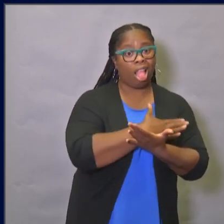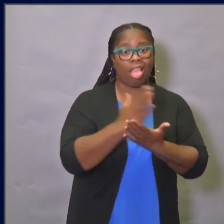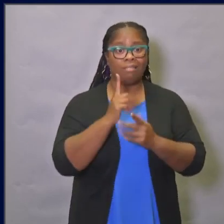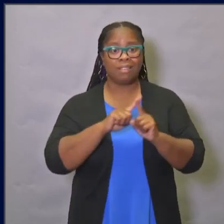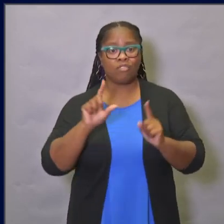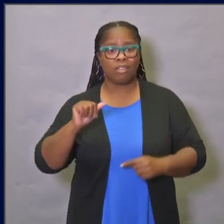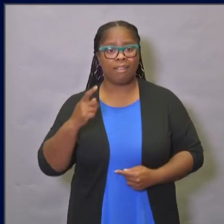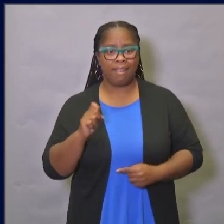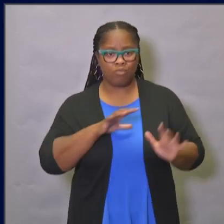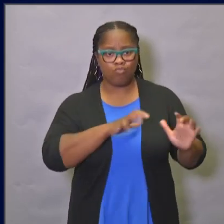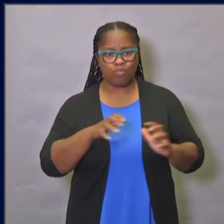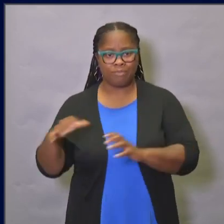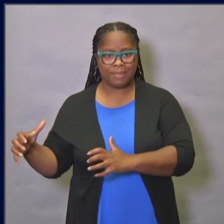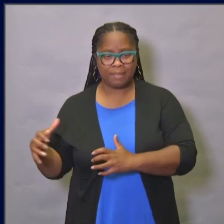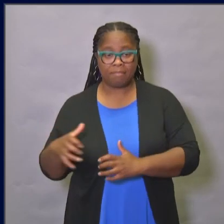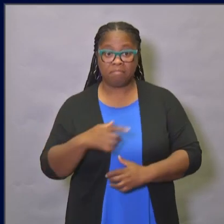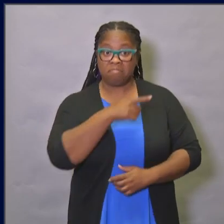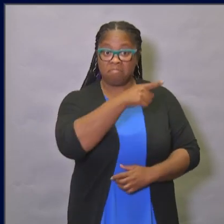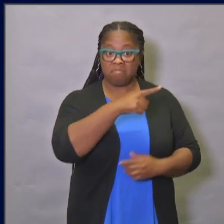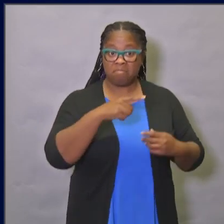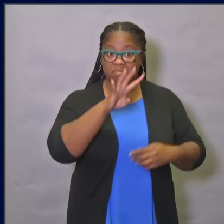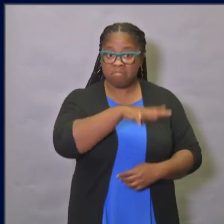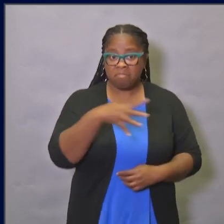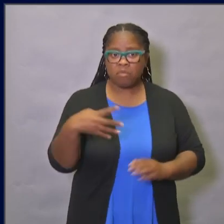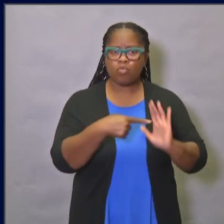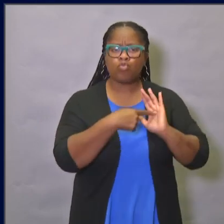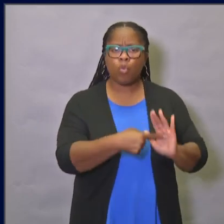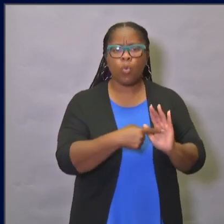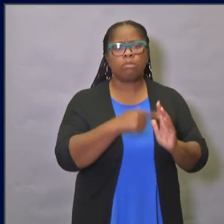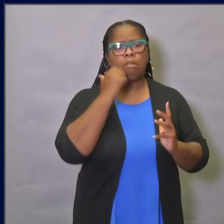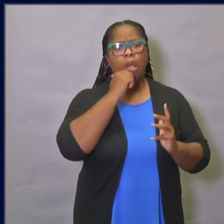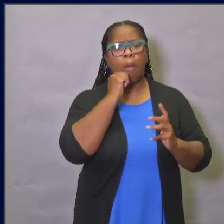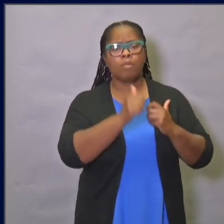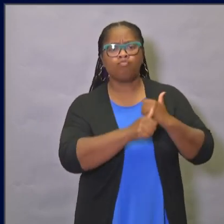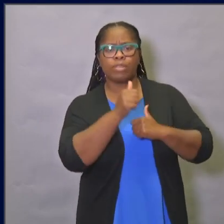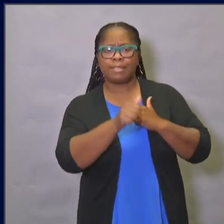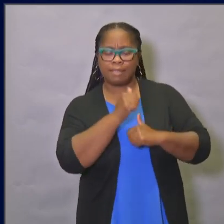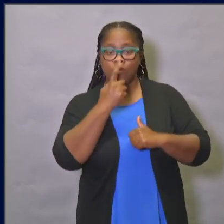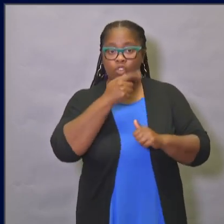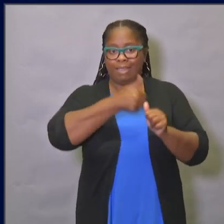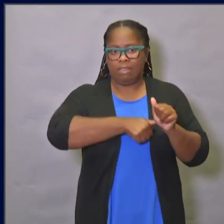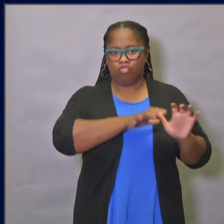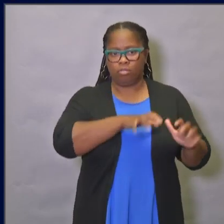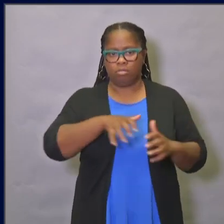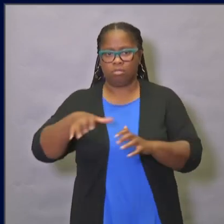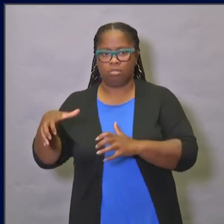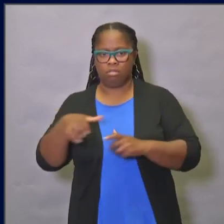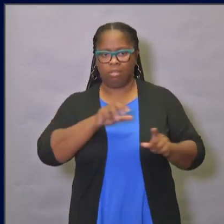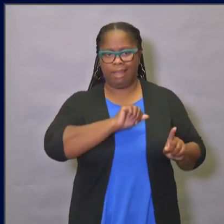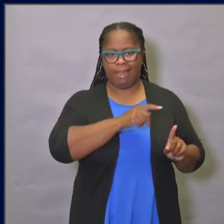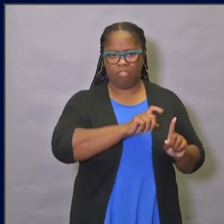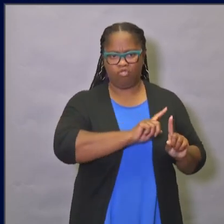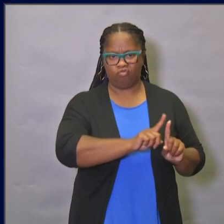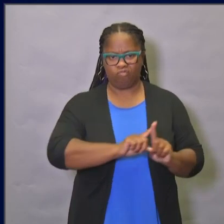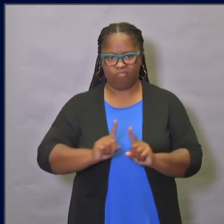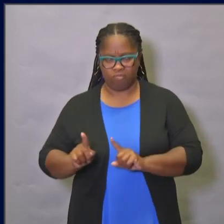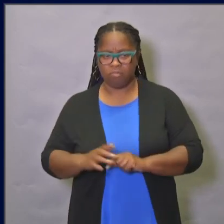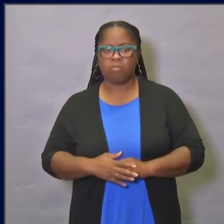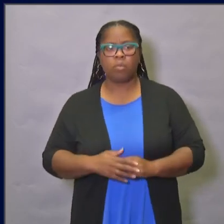slide shows some of the common conditions and risks by age group, with an estimate of the type of number of